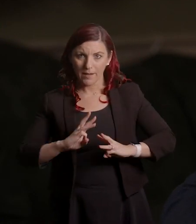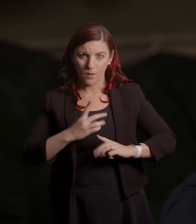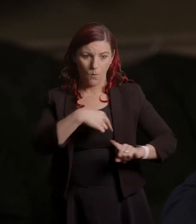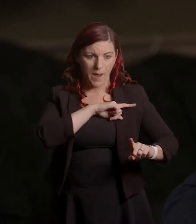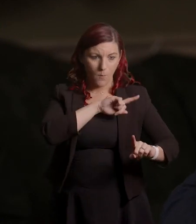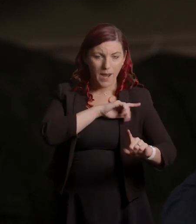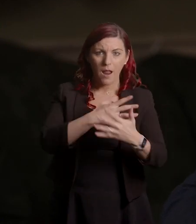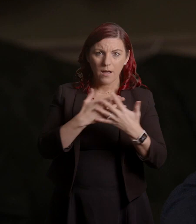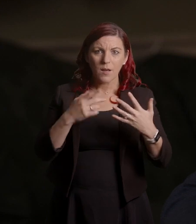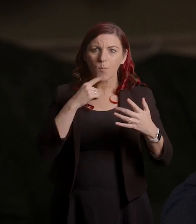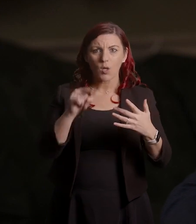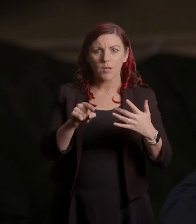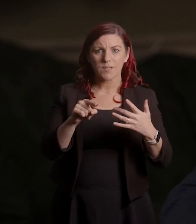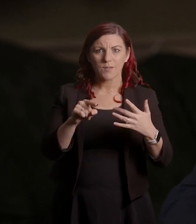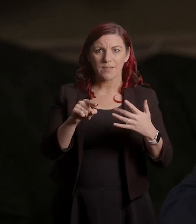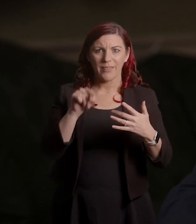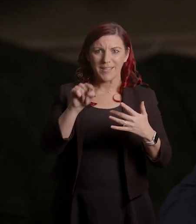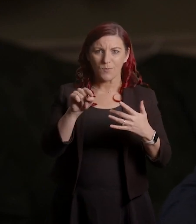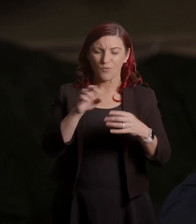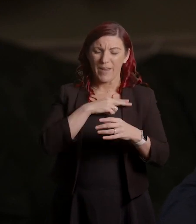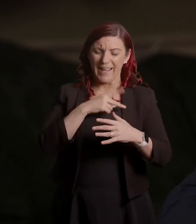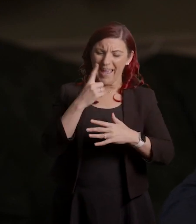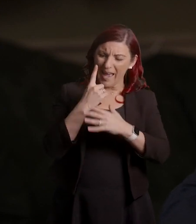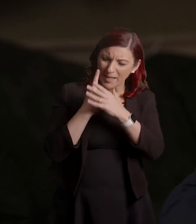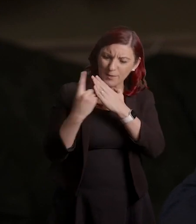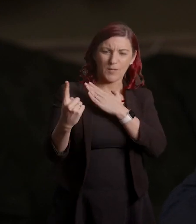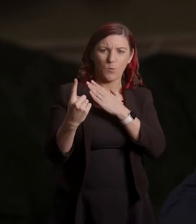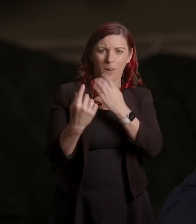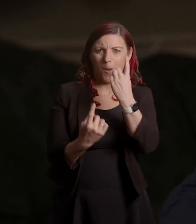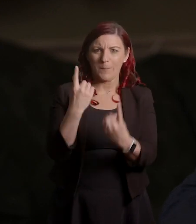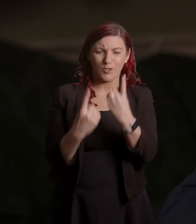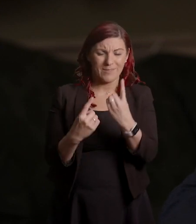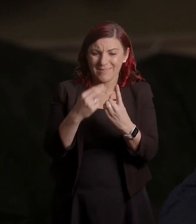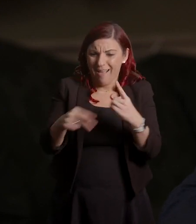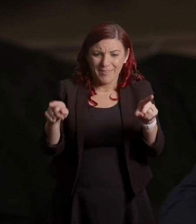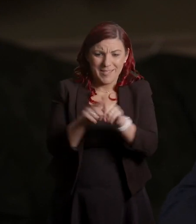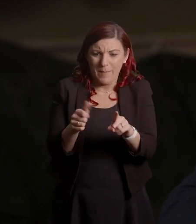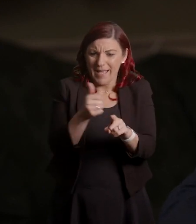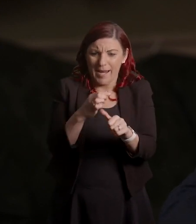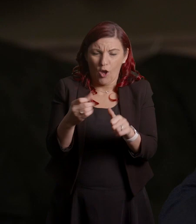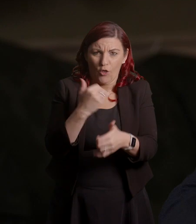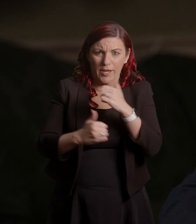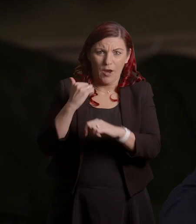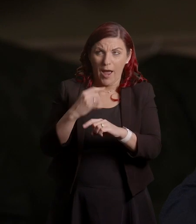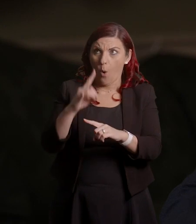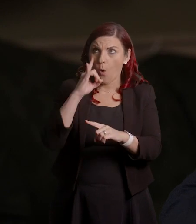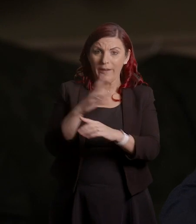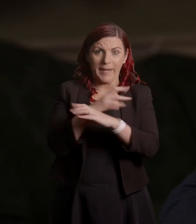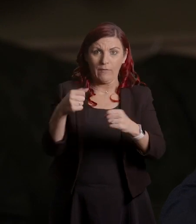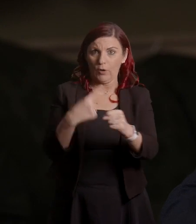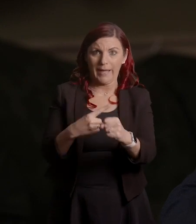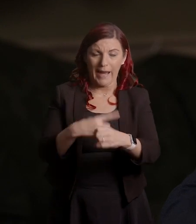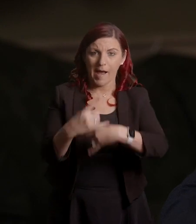the girls, this really was a standalone competition. This was like no other, and please God, we don't have to